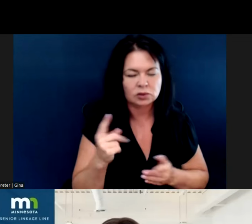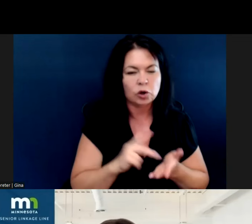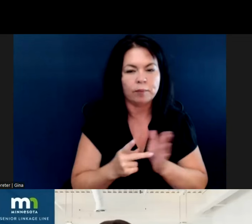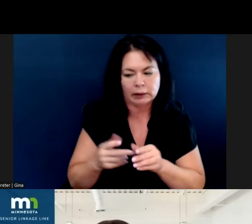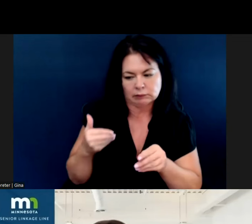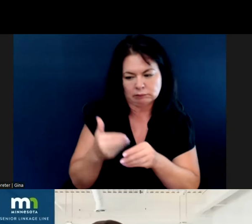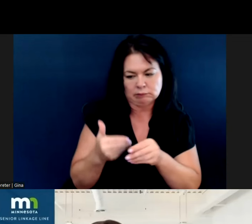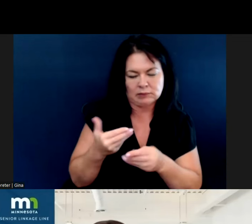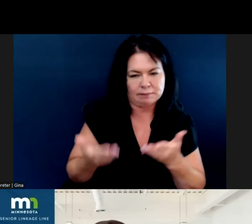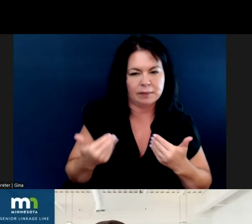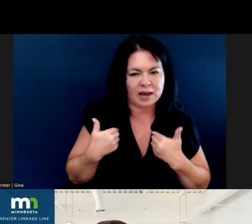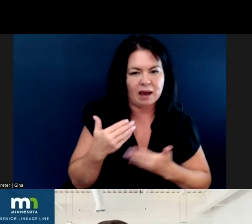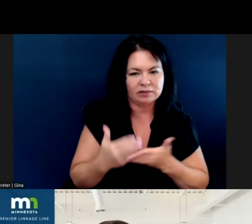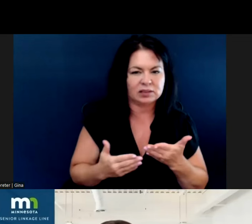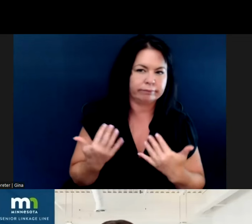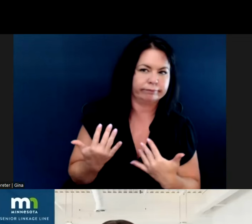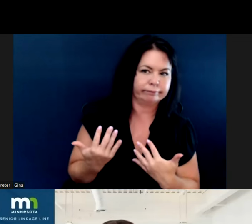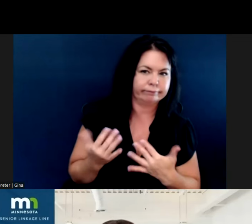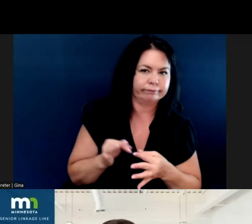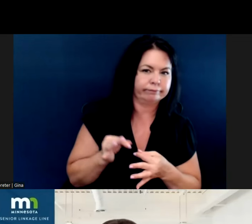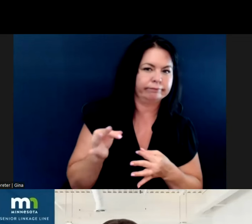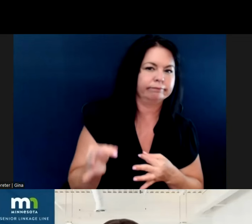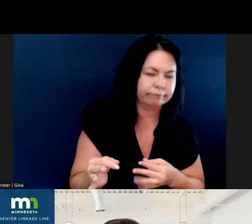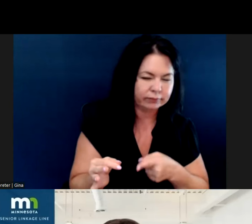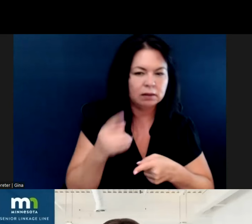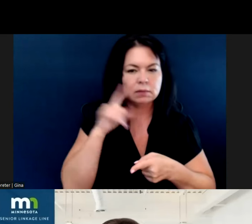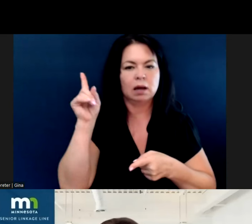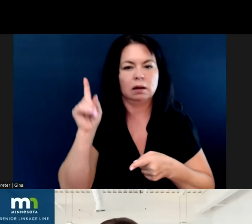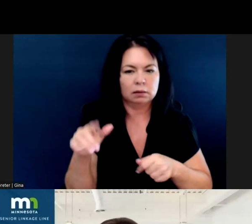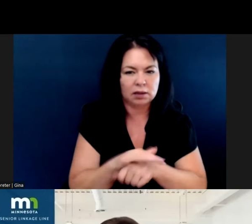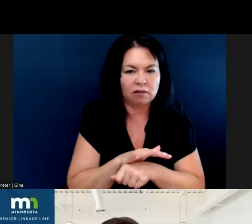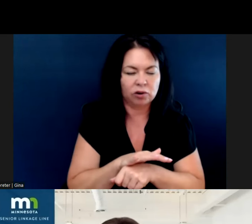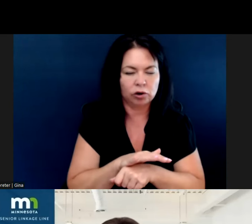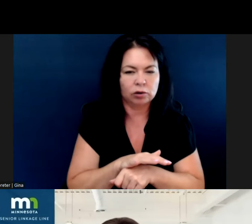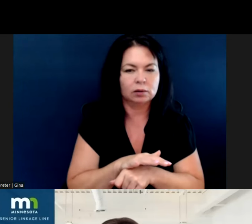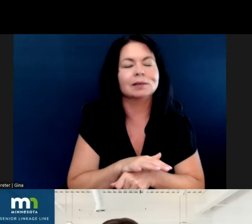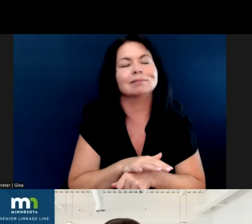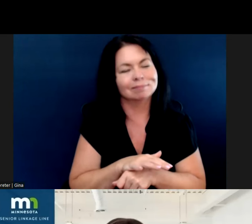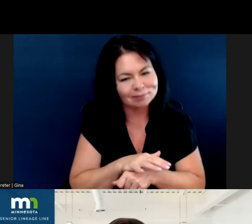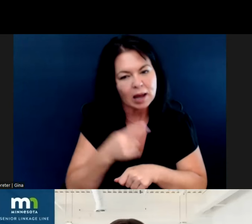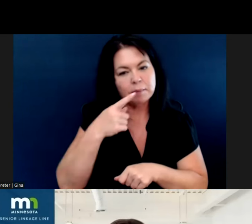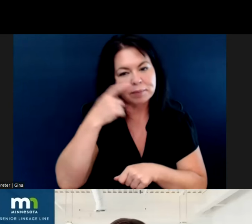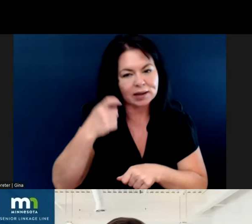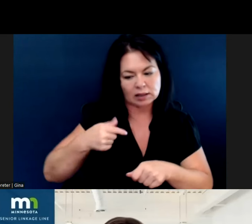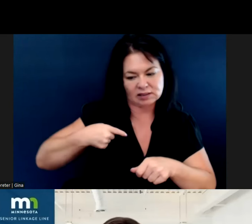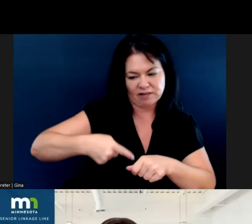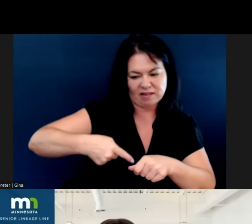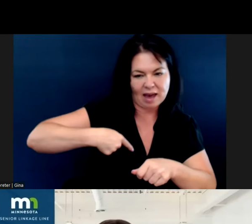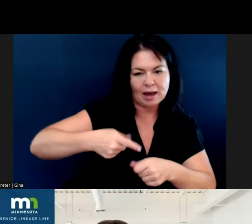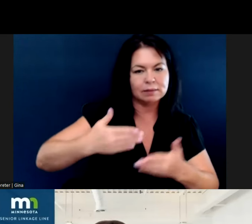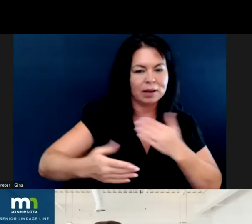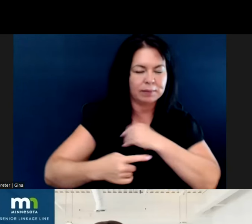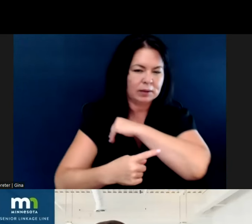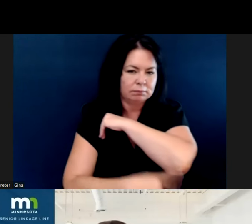coverage. And a lot of times when you're using this general enrollment period, you may be subject to some penalties because either you didn't use